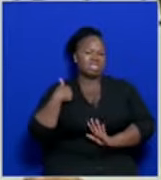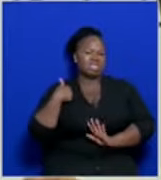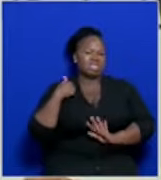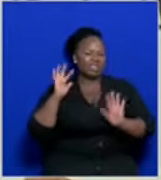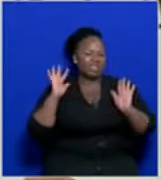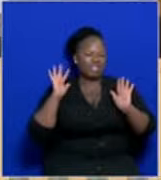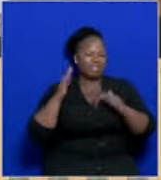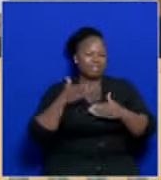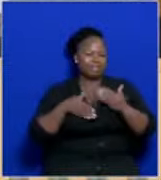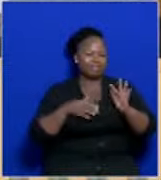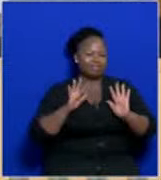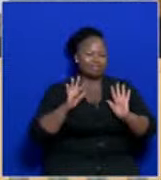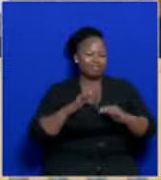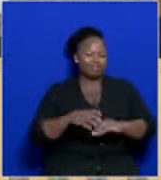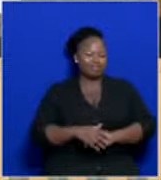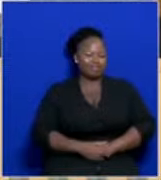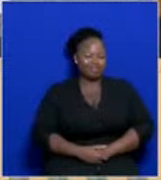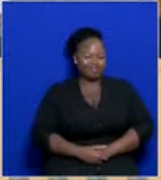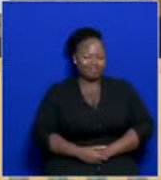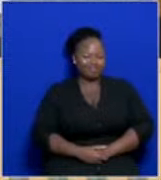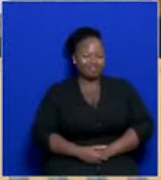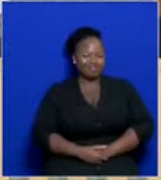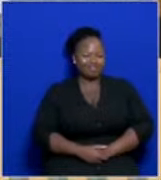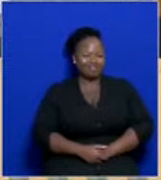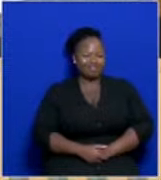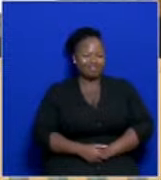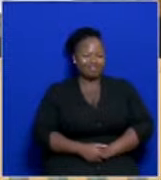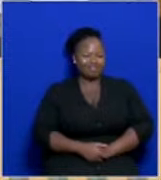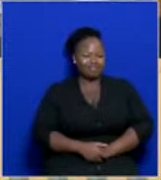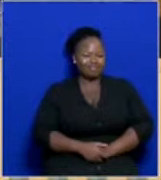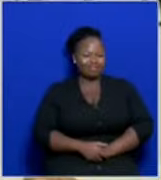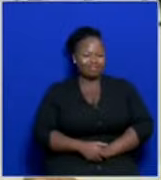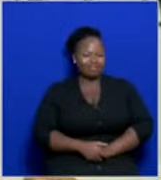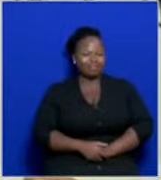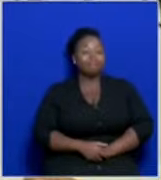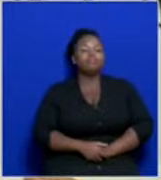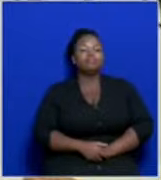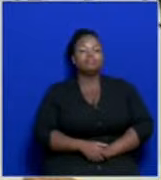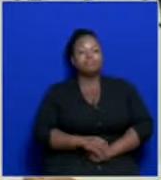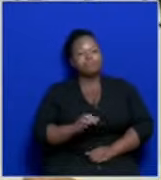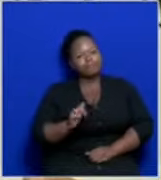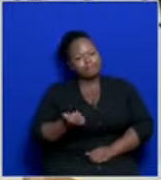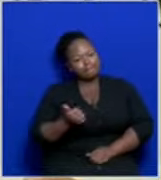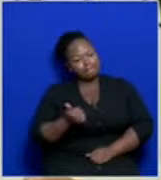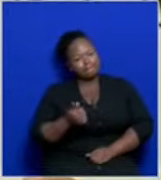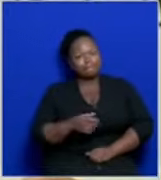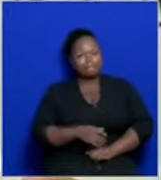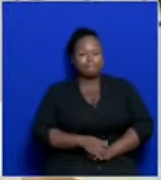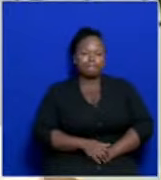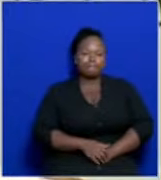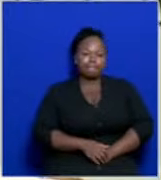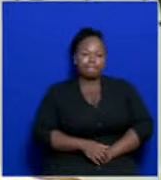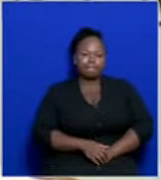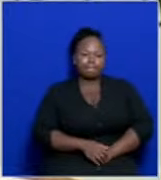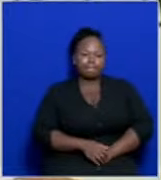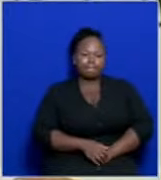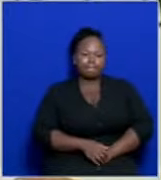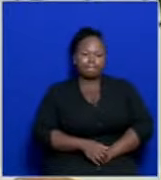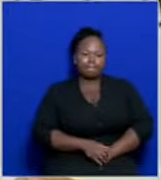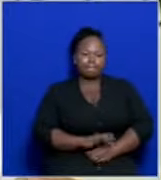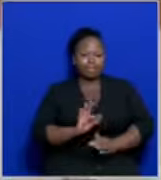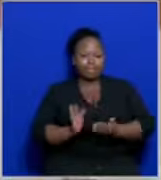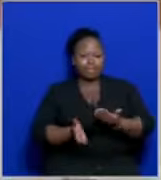Let's leave it. Okay. Then the next annexure is TML